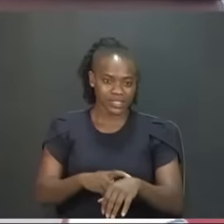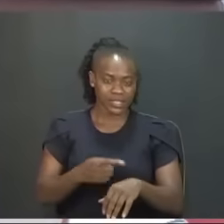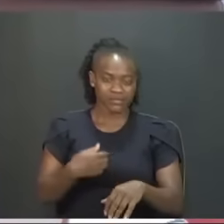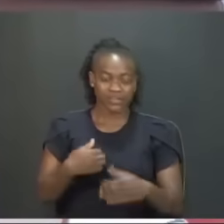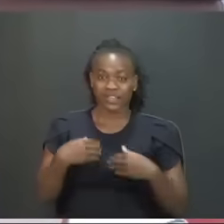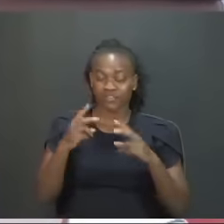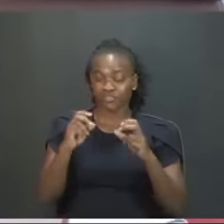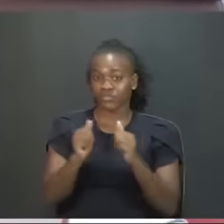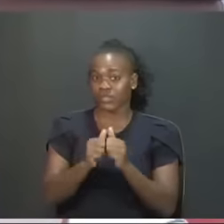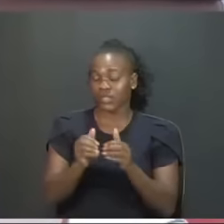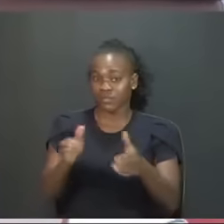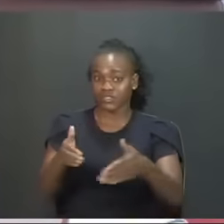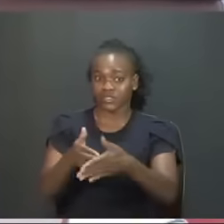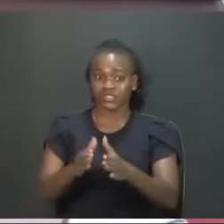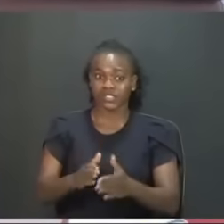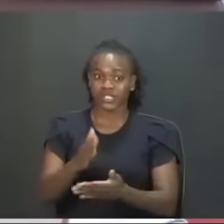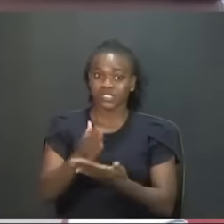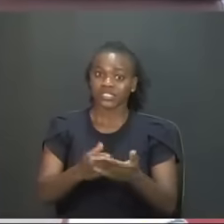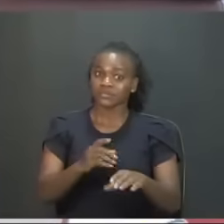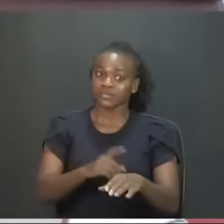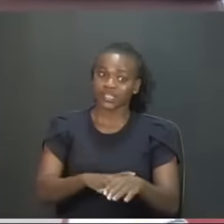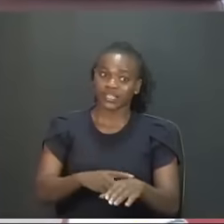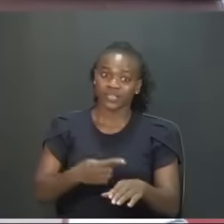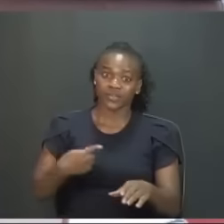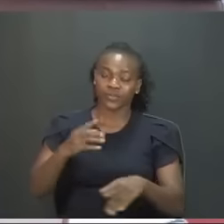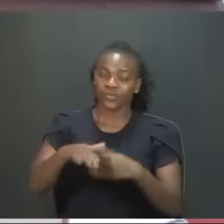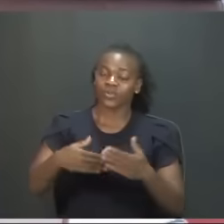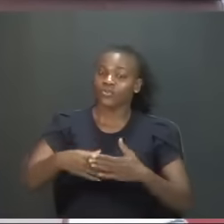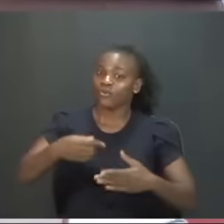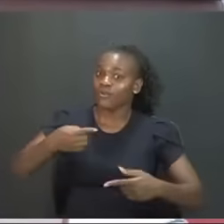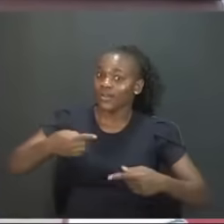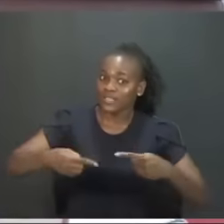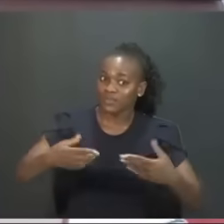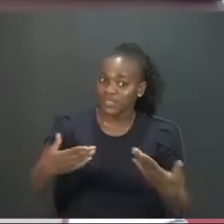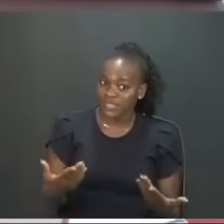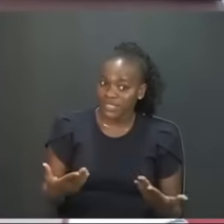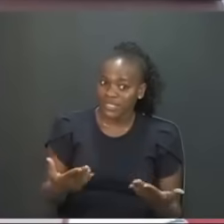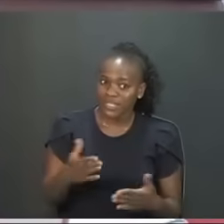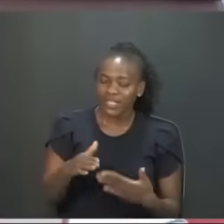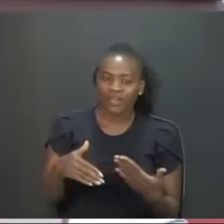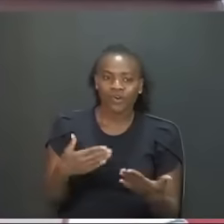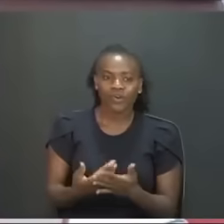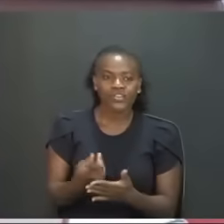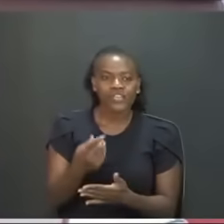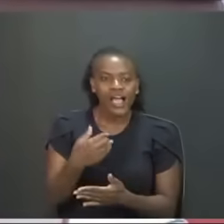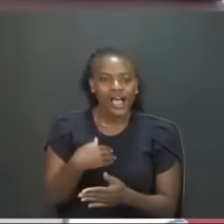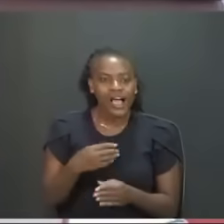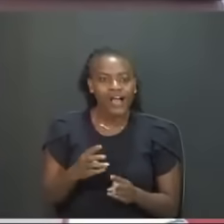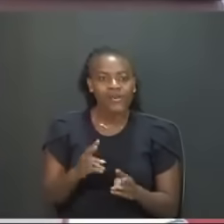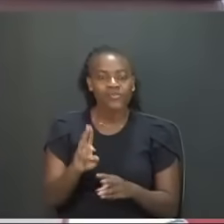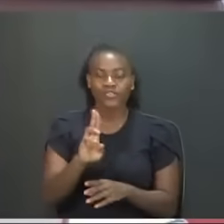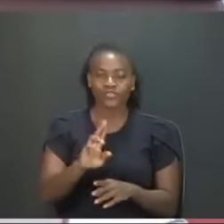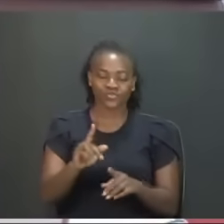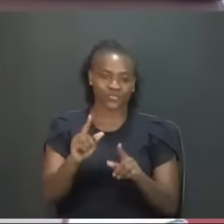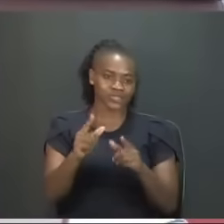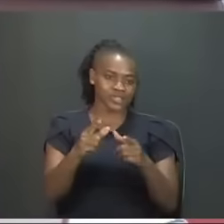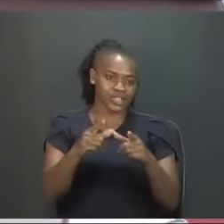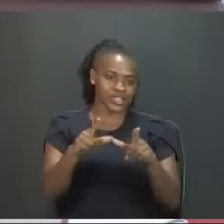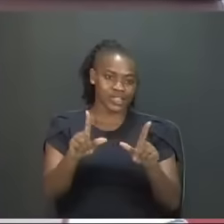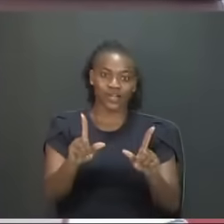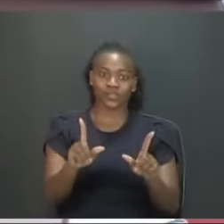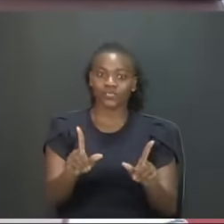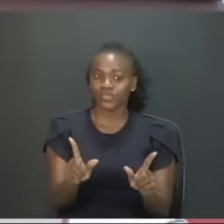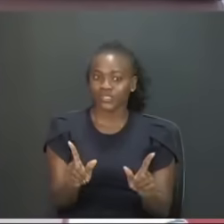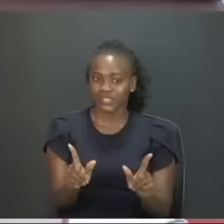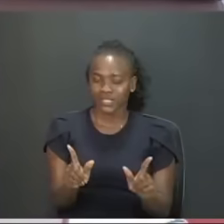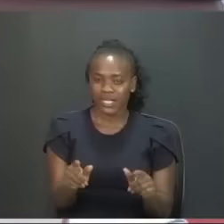leader. Sometimes when we are all arguing and he disagrees, he has a way he uses a language so offensive, but